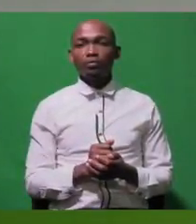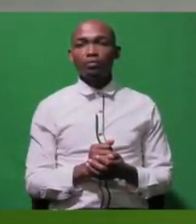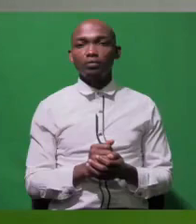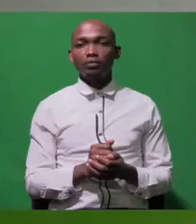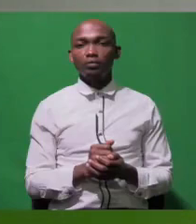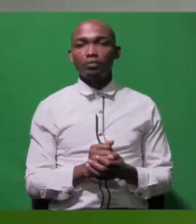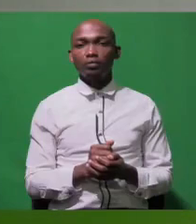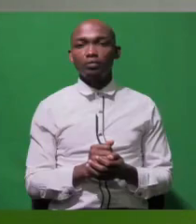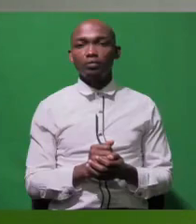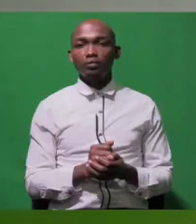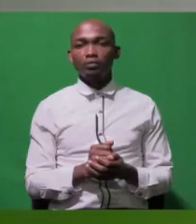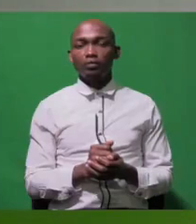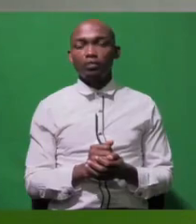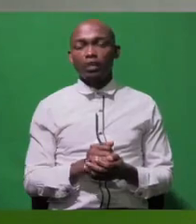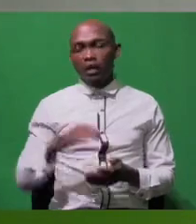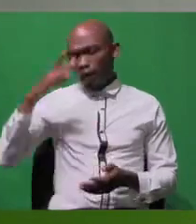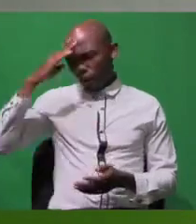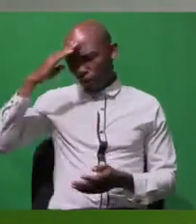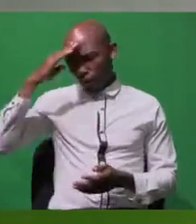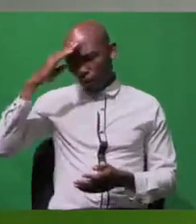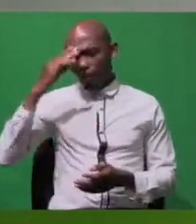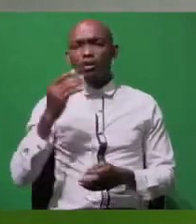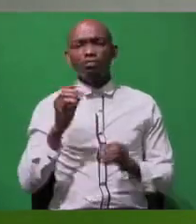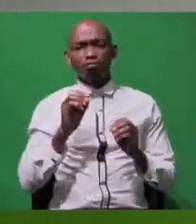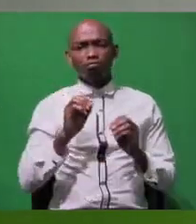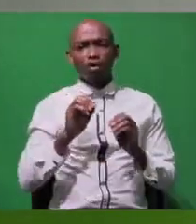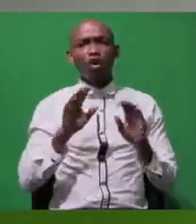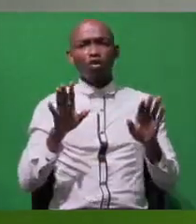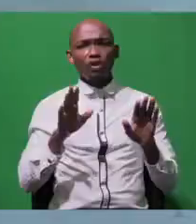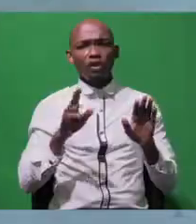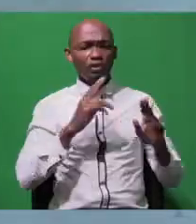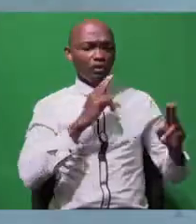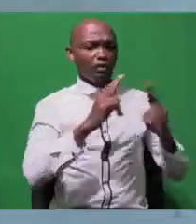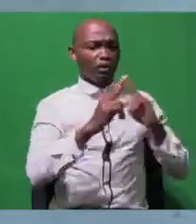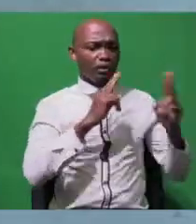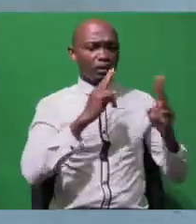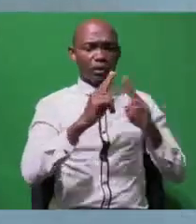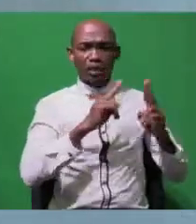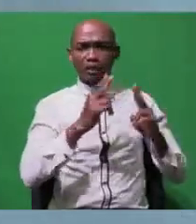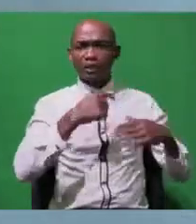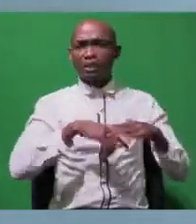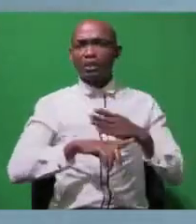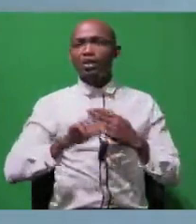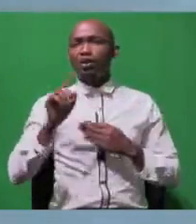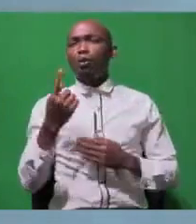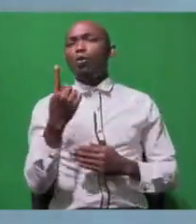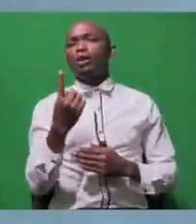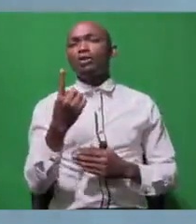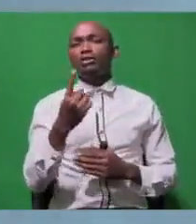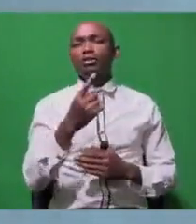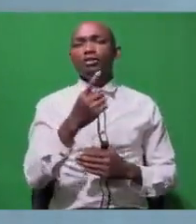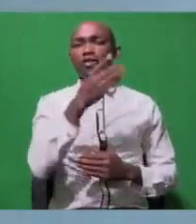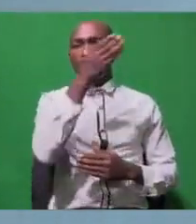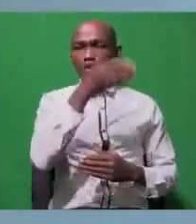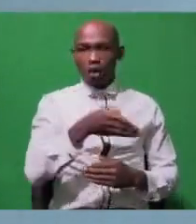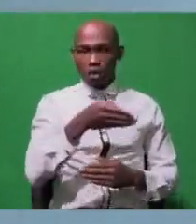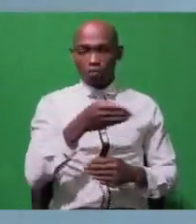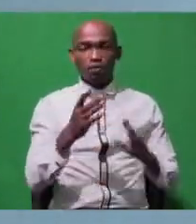I think we have already discussed about a 1-column cash book and a 2-column cash book at the previous